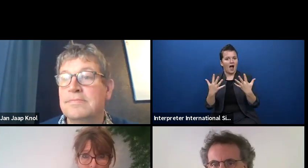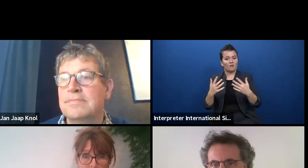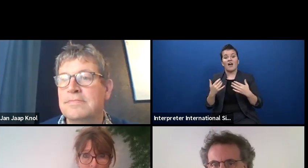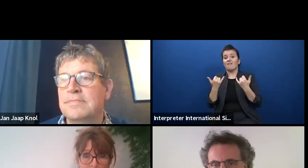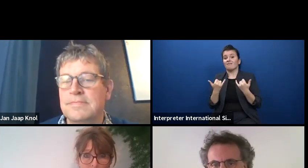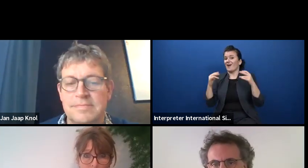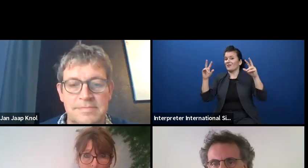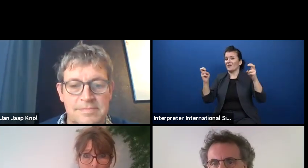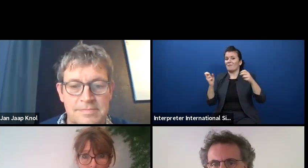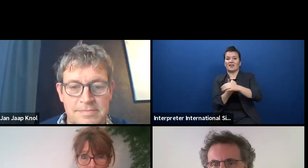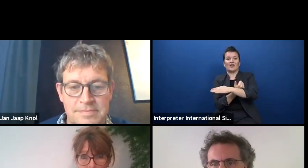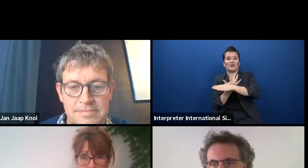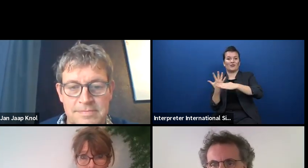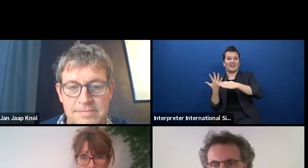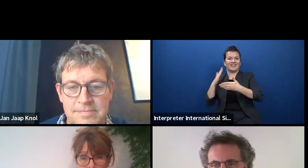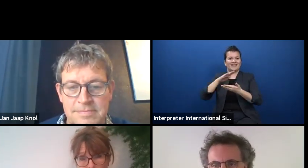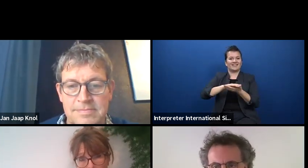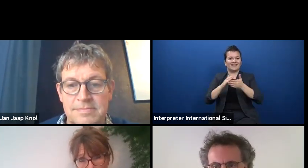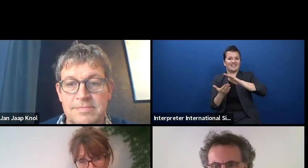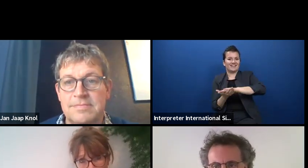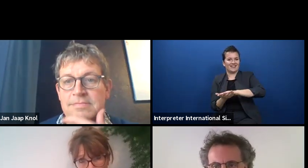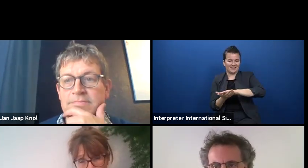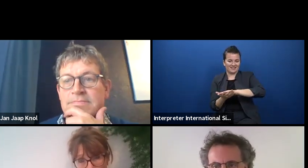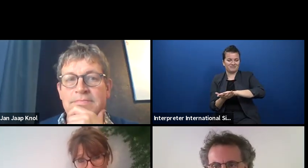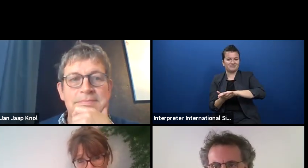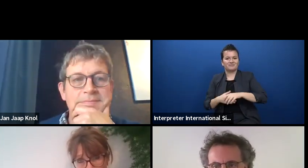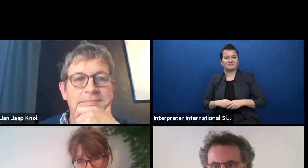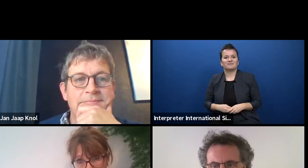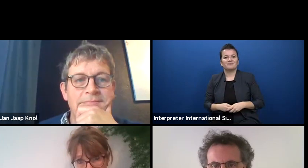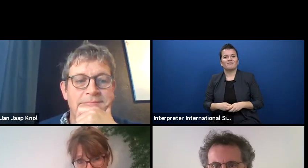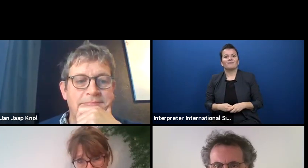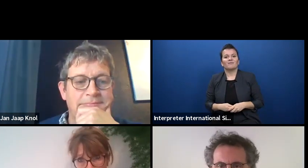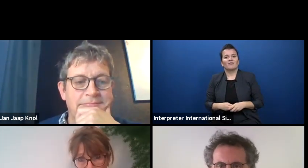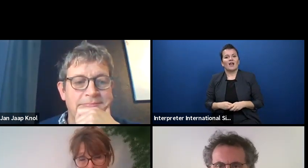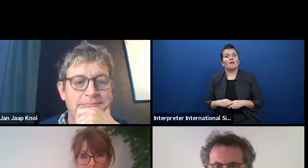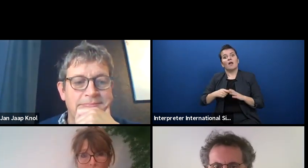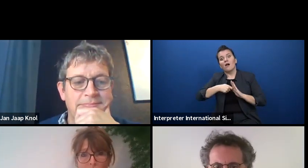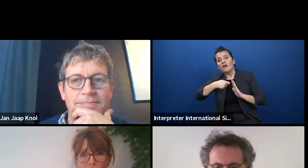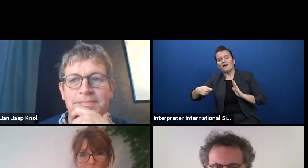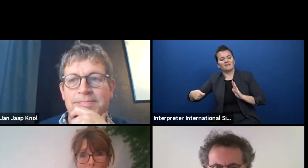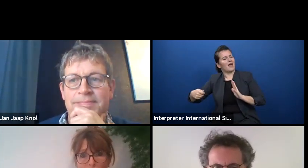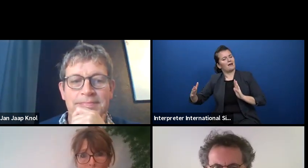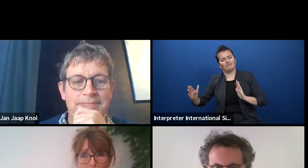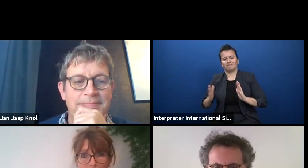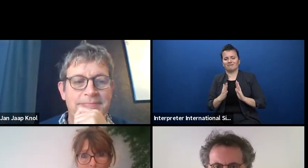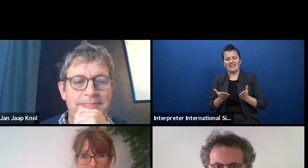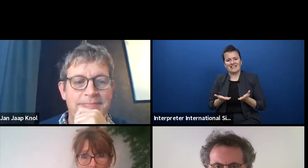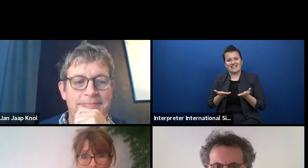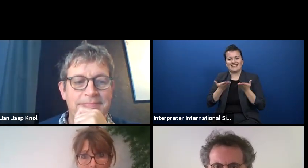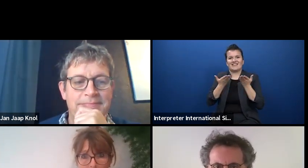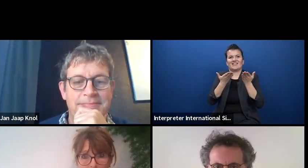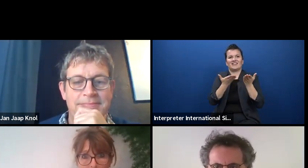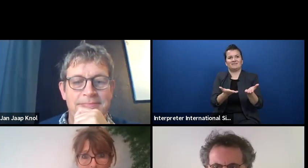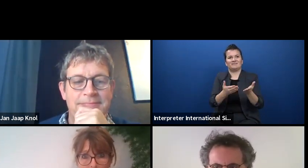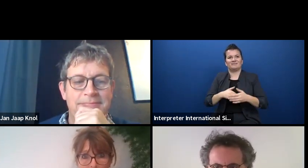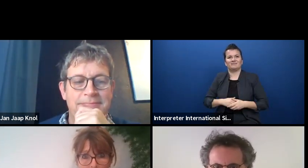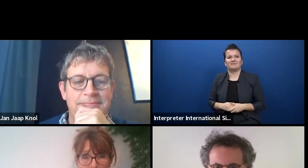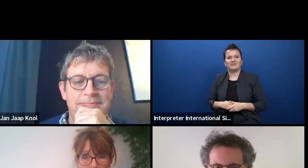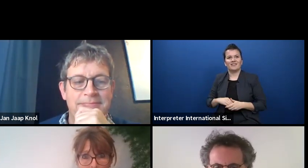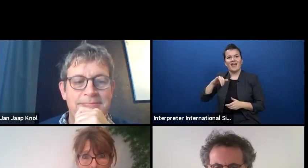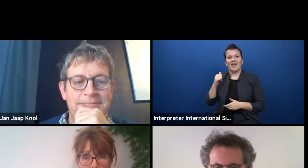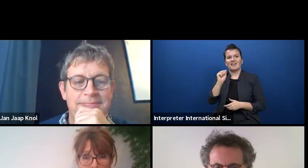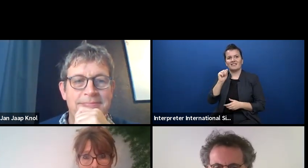next, or the first session of this panel. I'm not going to waste more time. I hand with pleasure the word to Jan